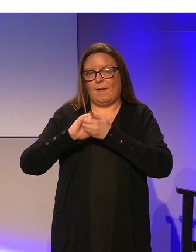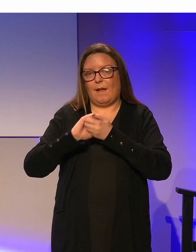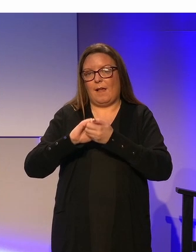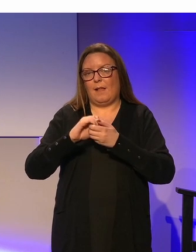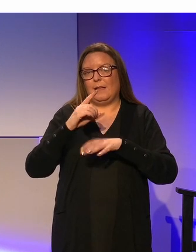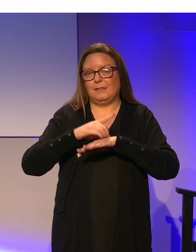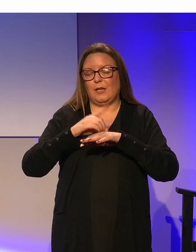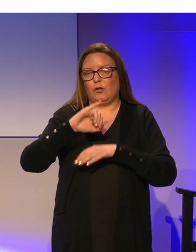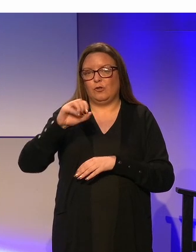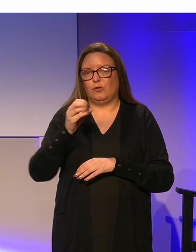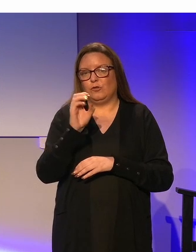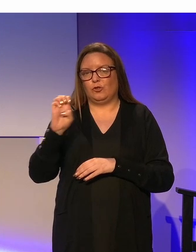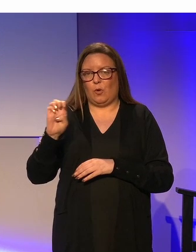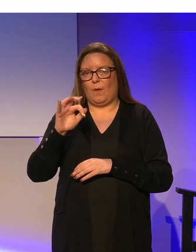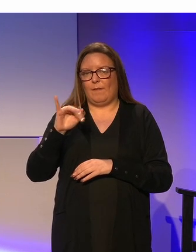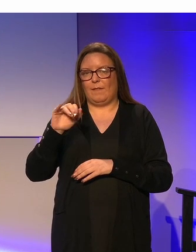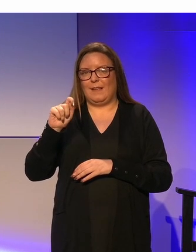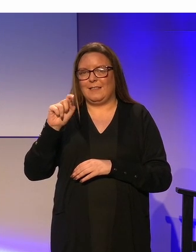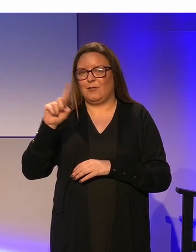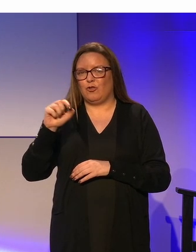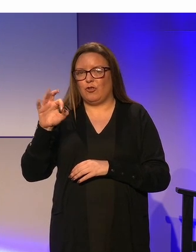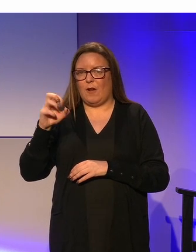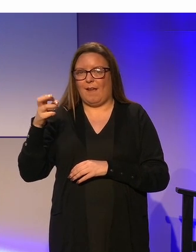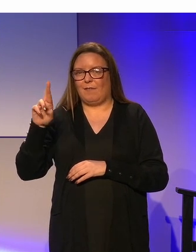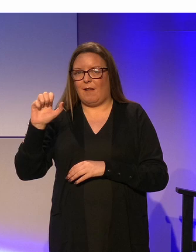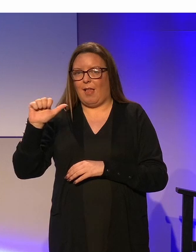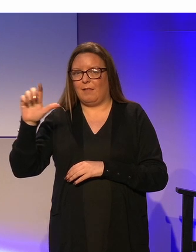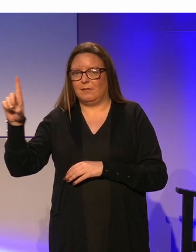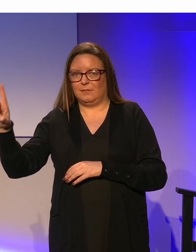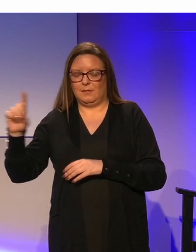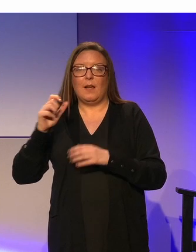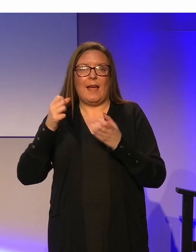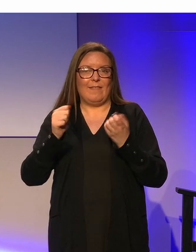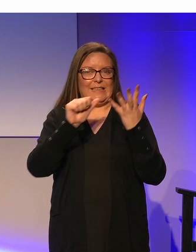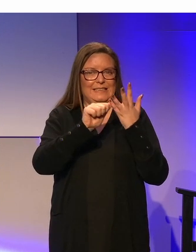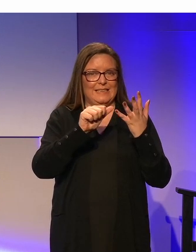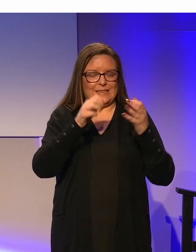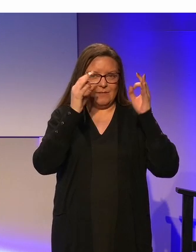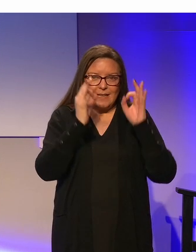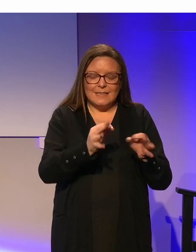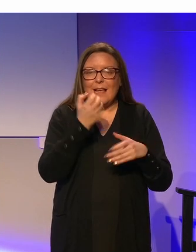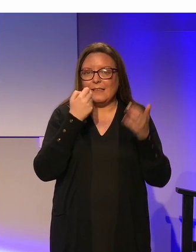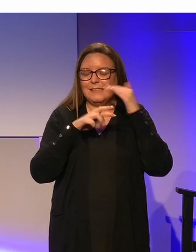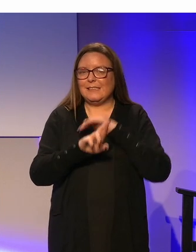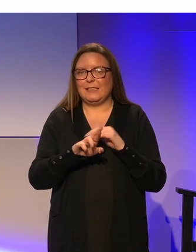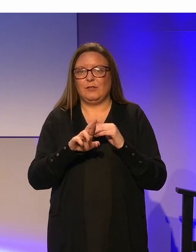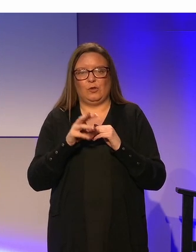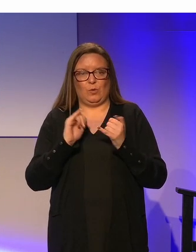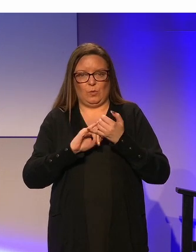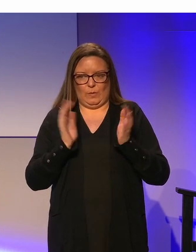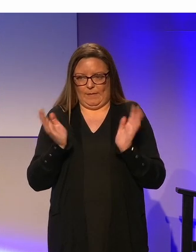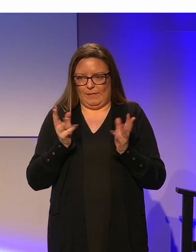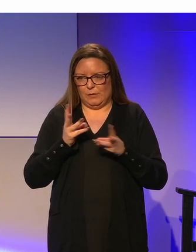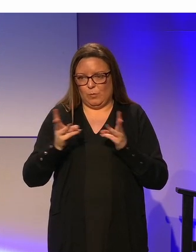in Mary Immaculate College, we were very lucky to recruit 6 fantastic teacher researchers to work with us on this